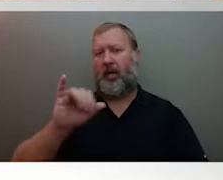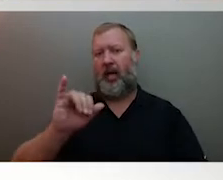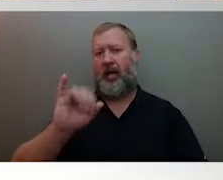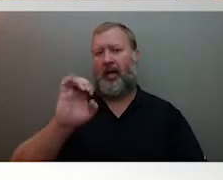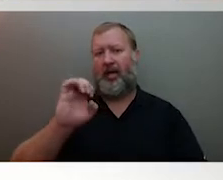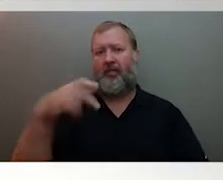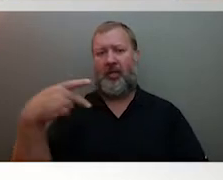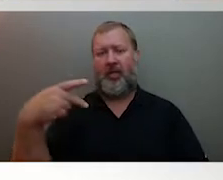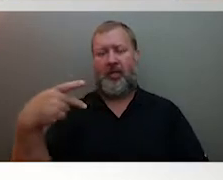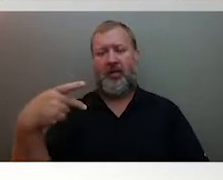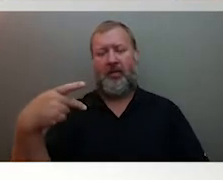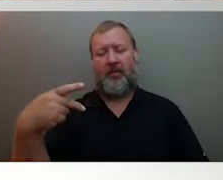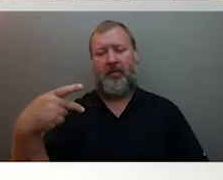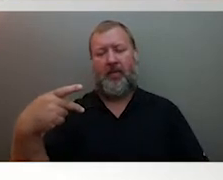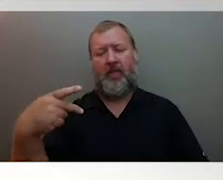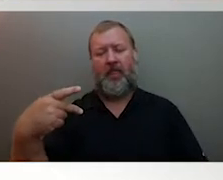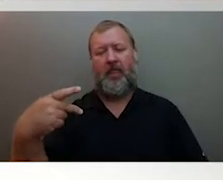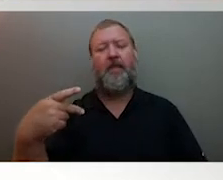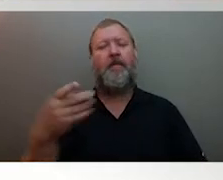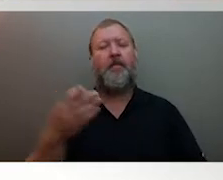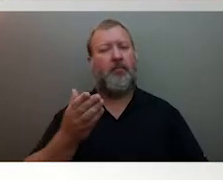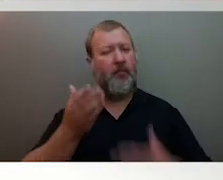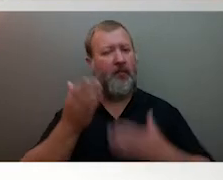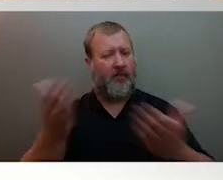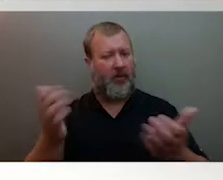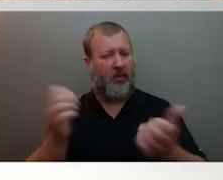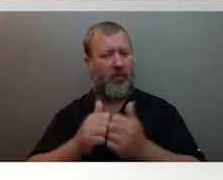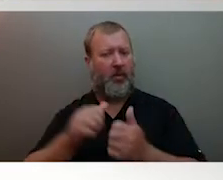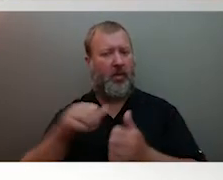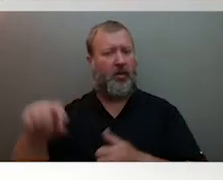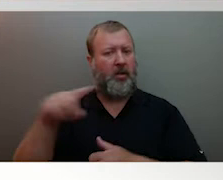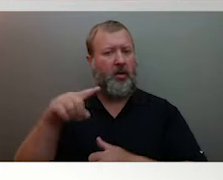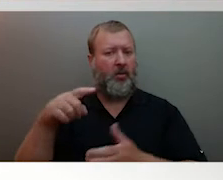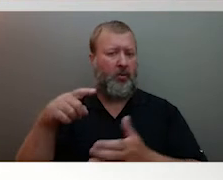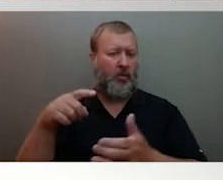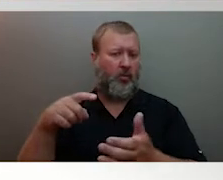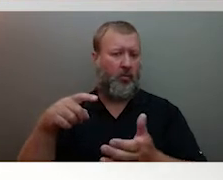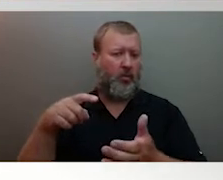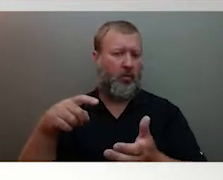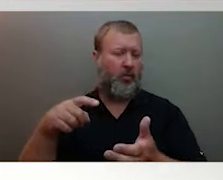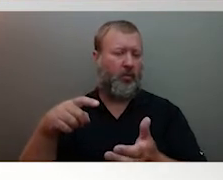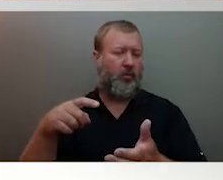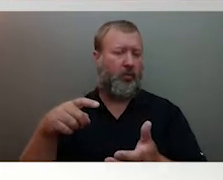plan, an IEP, and provide students with